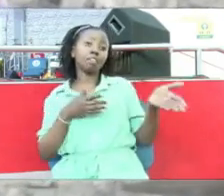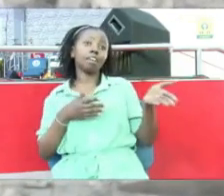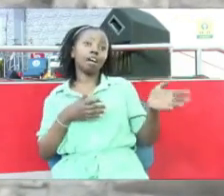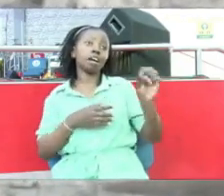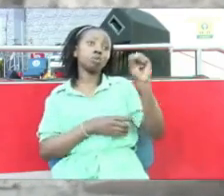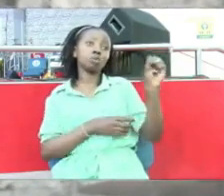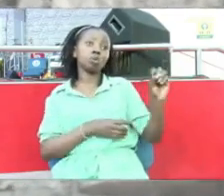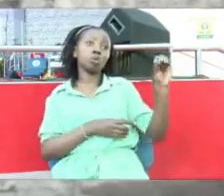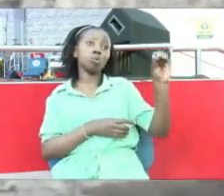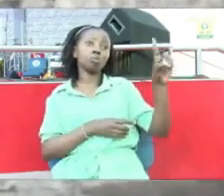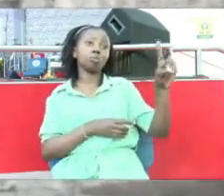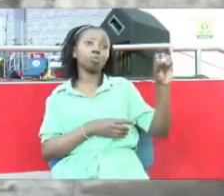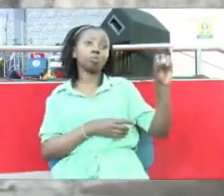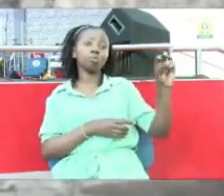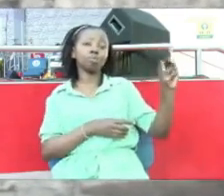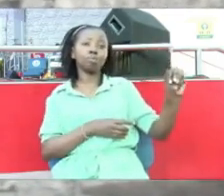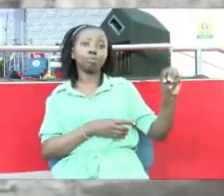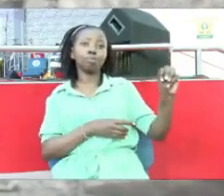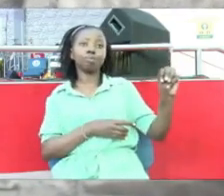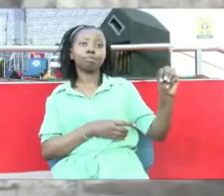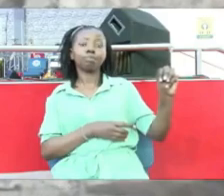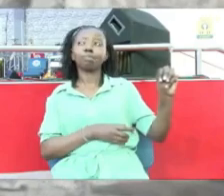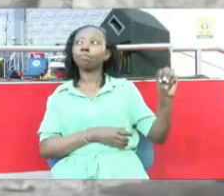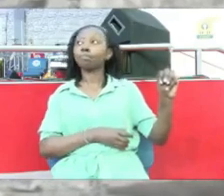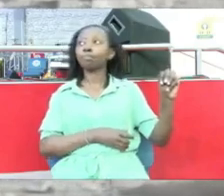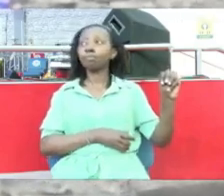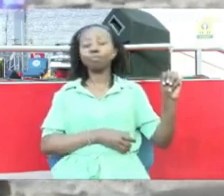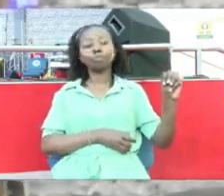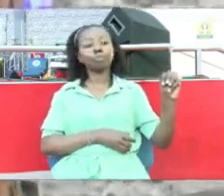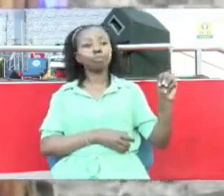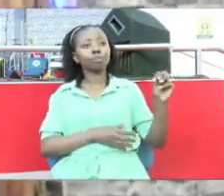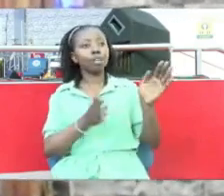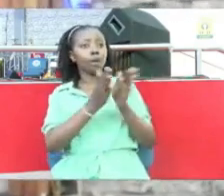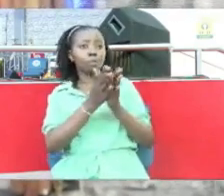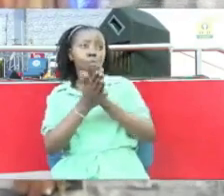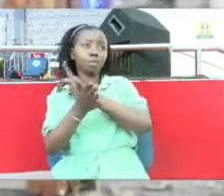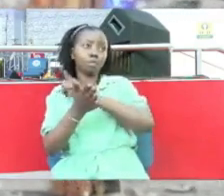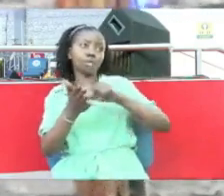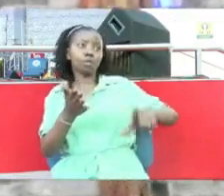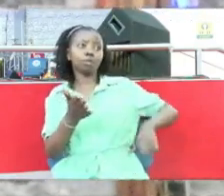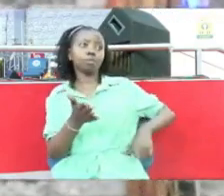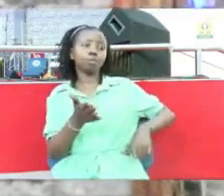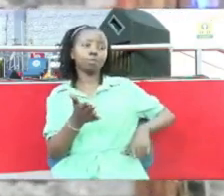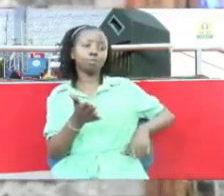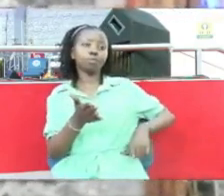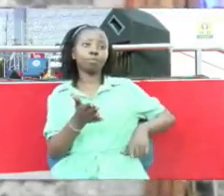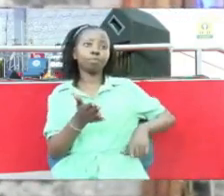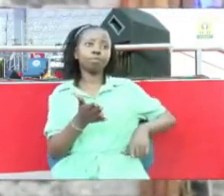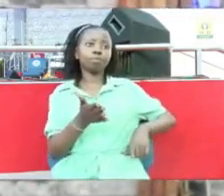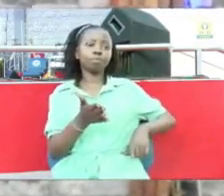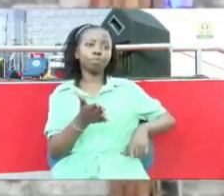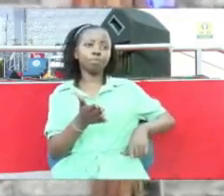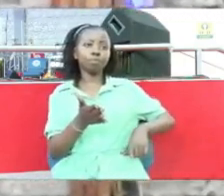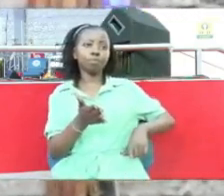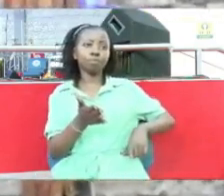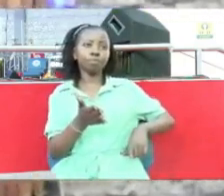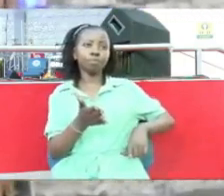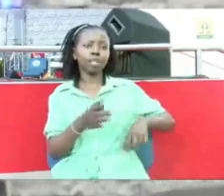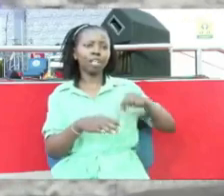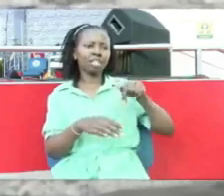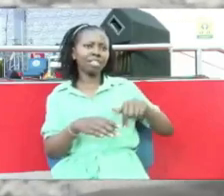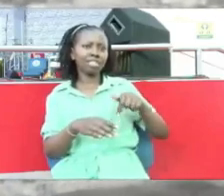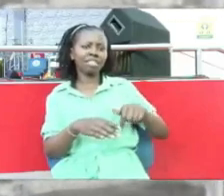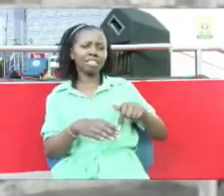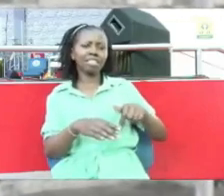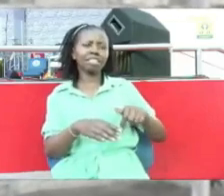kwa sababu mpo wake alikuwa katika ule mji. Praise the name of the Lord. Jina la Bwana litukuzwe. In this new season that